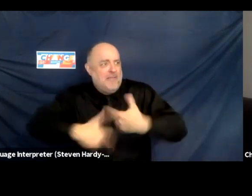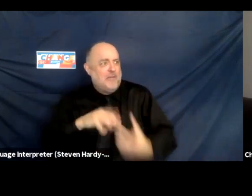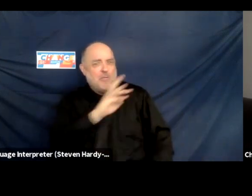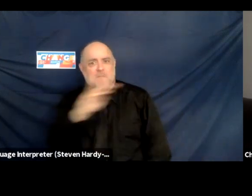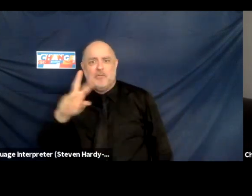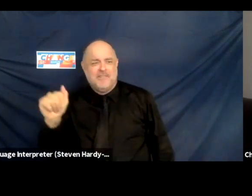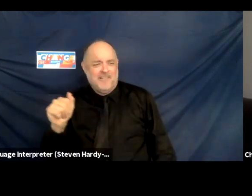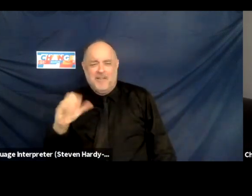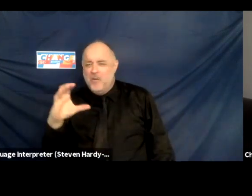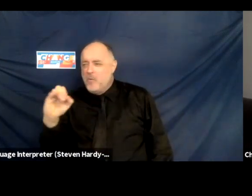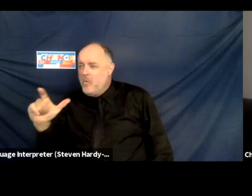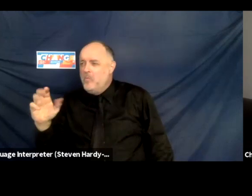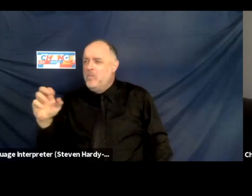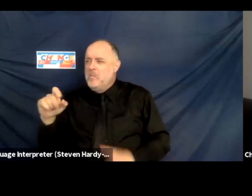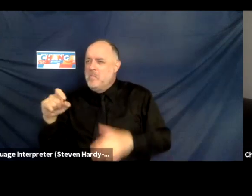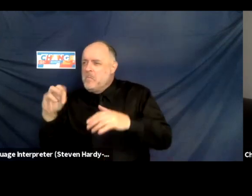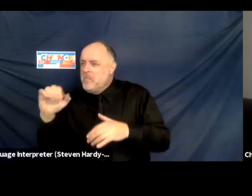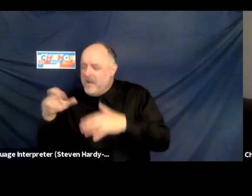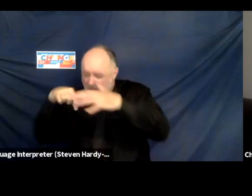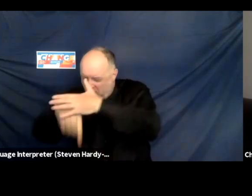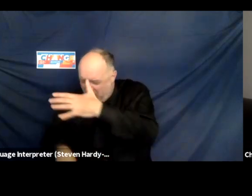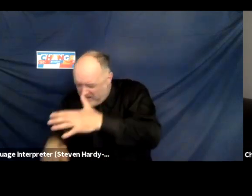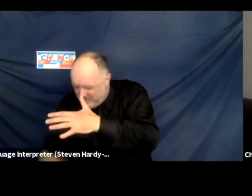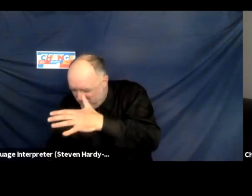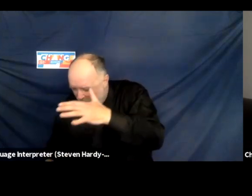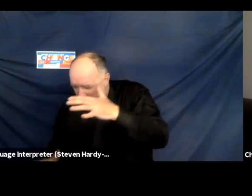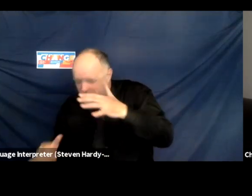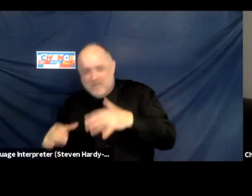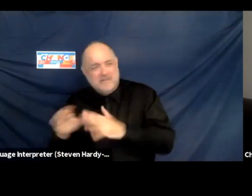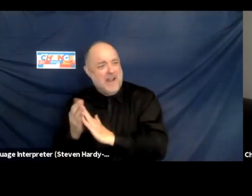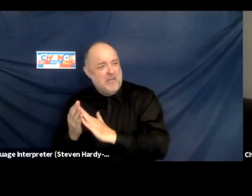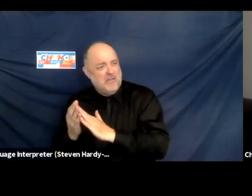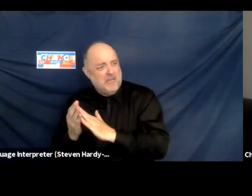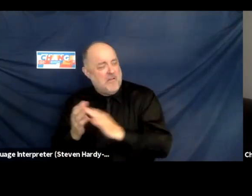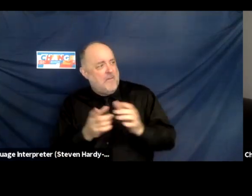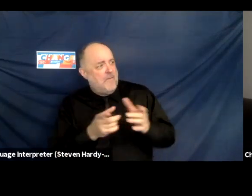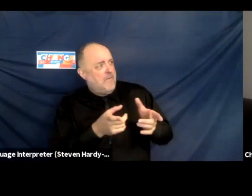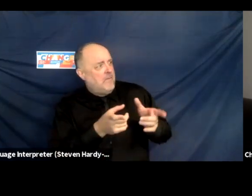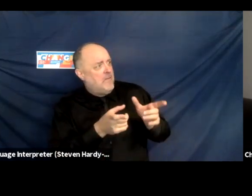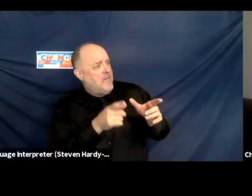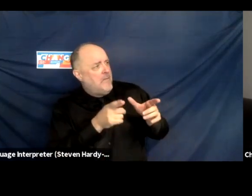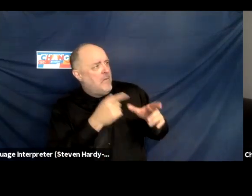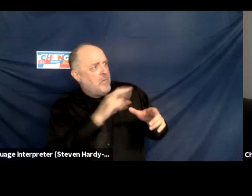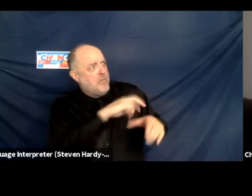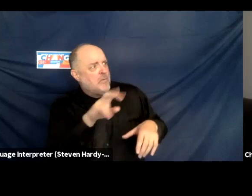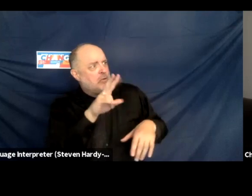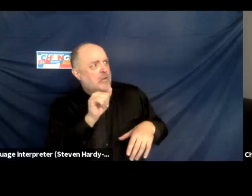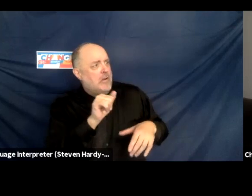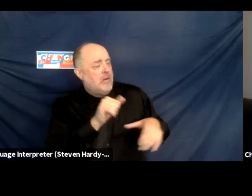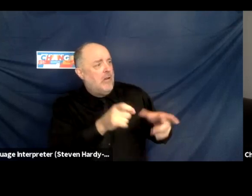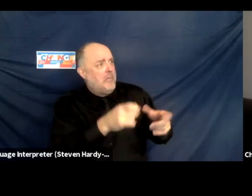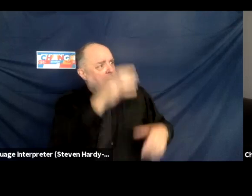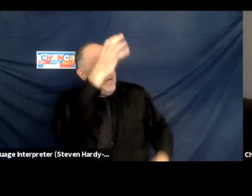a coal mining town, and I was pleased to have any kind of bicycle. I remember my dad, when we moved to Virginia, my dad got me an old kind of, I guess it